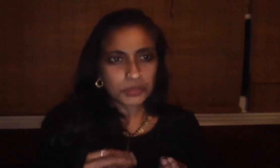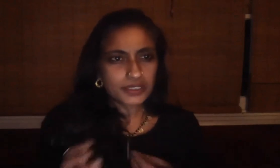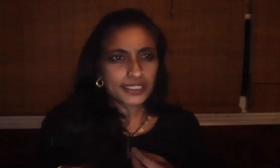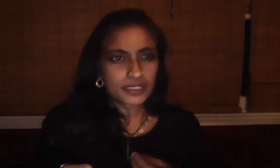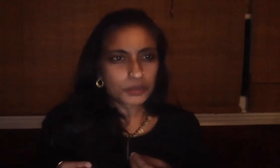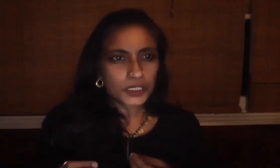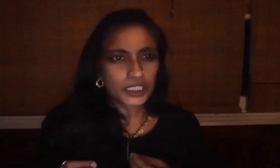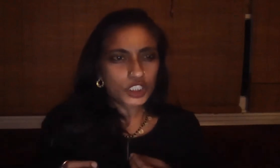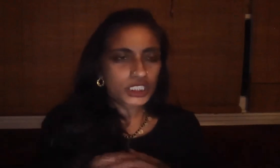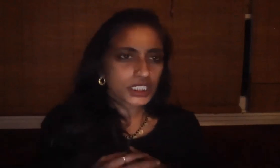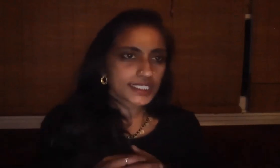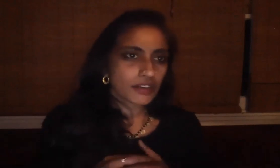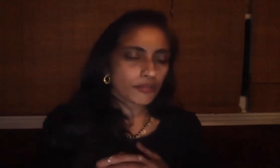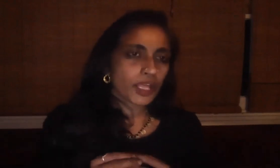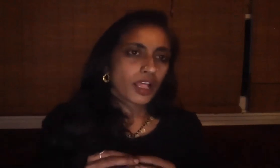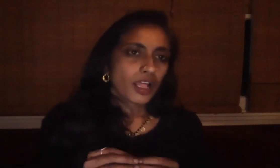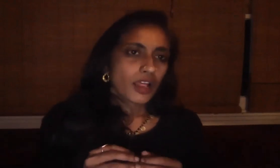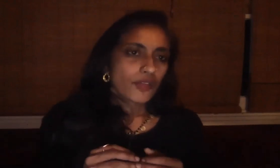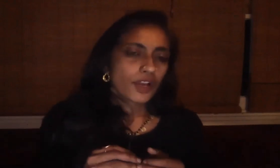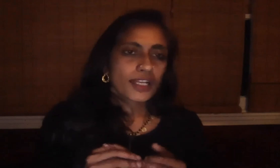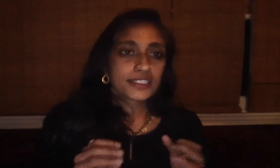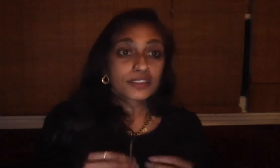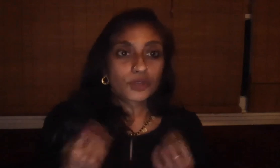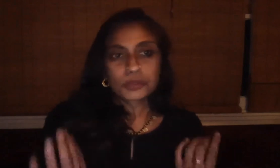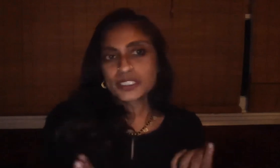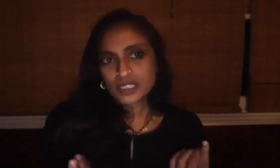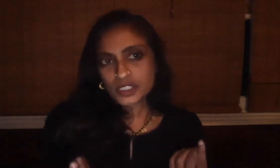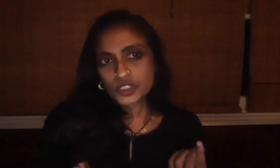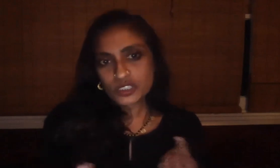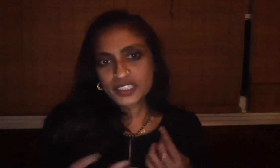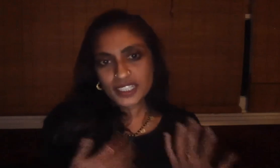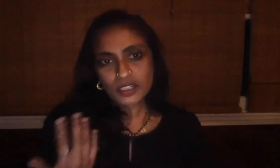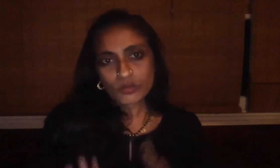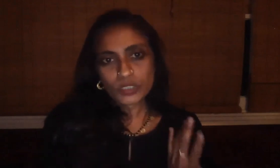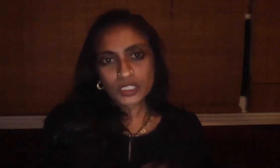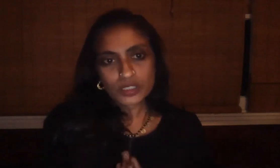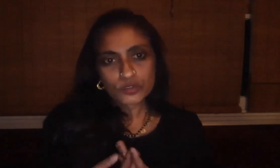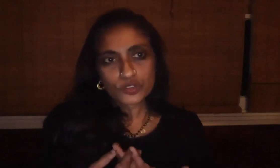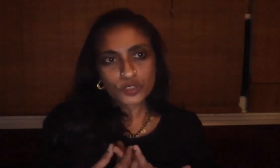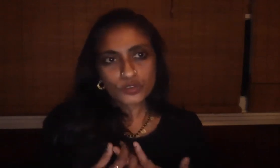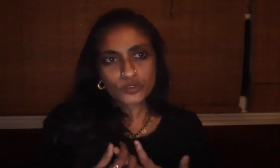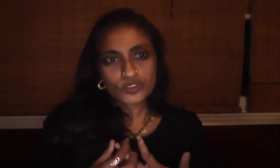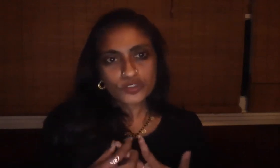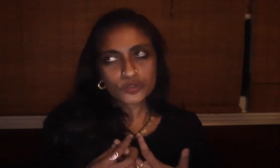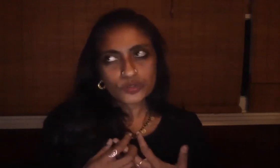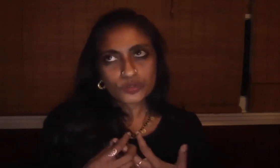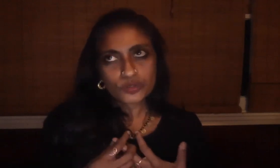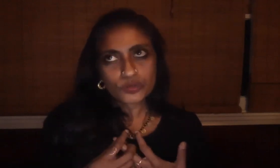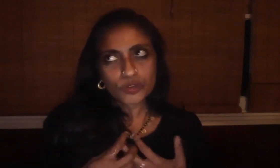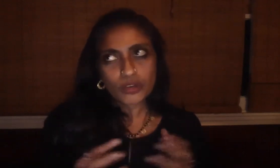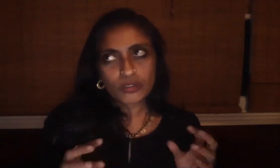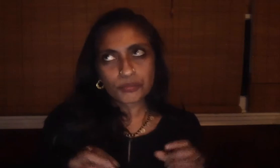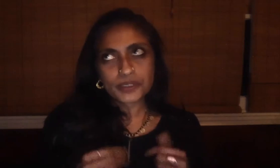disappearances and deportations. Um, the kinds of representations that we chose to